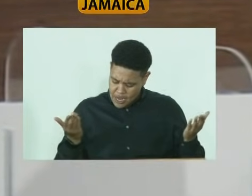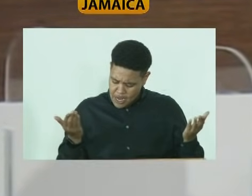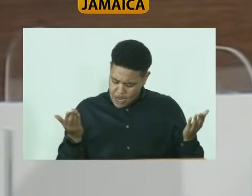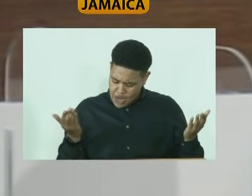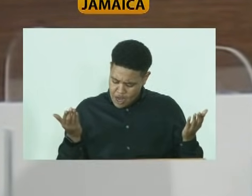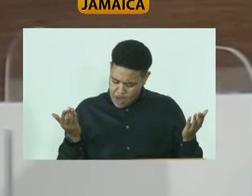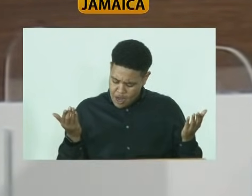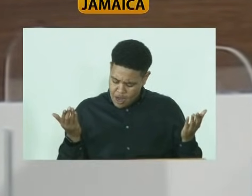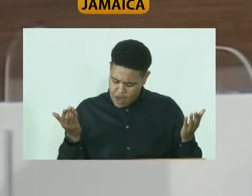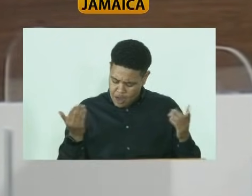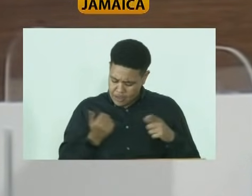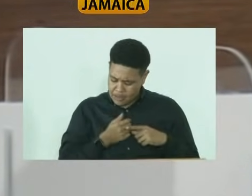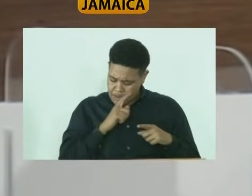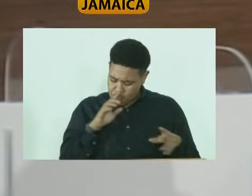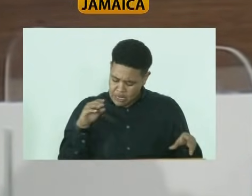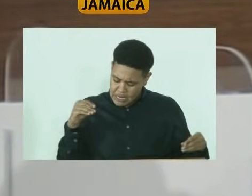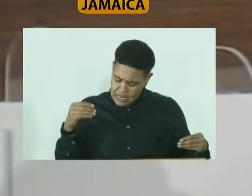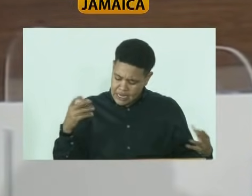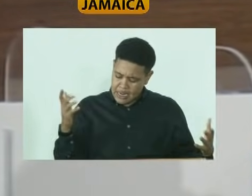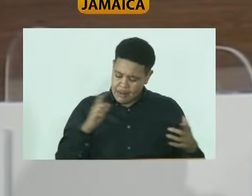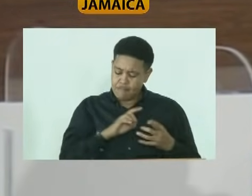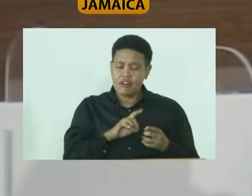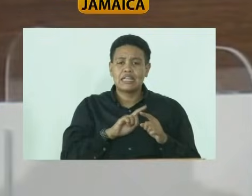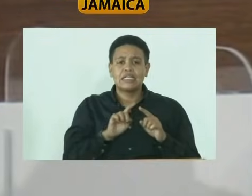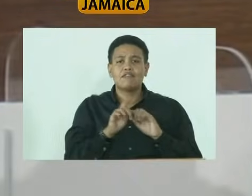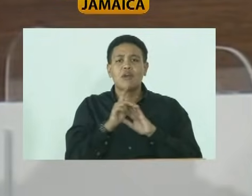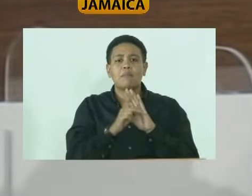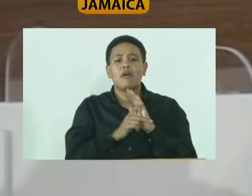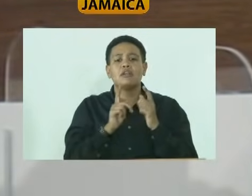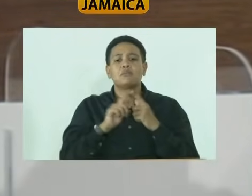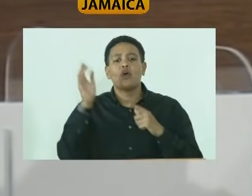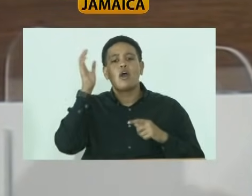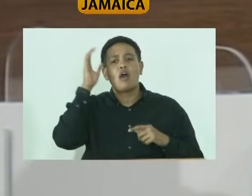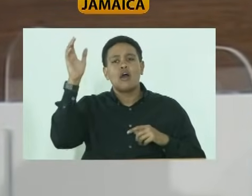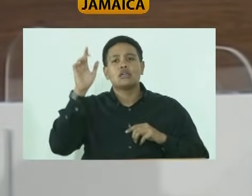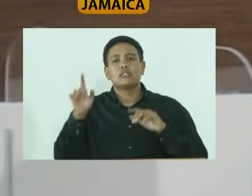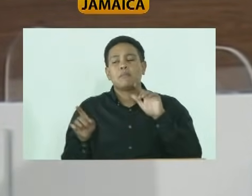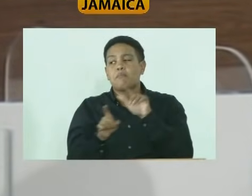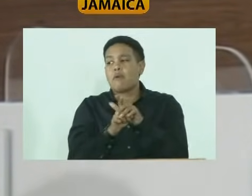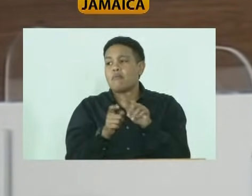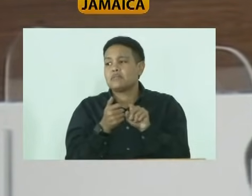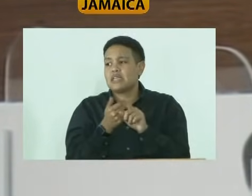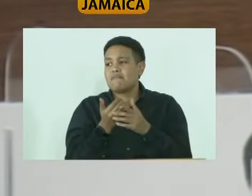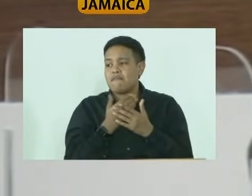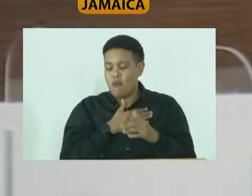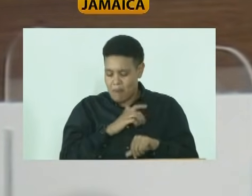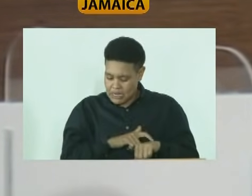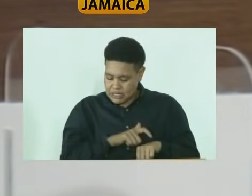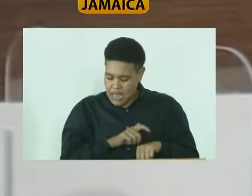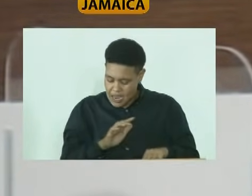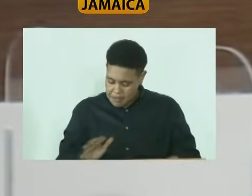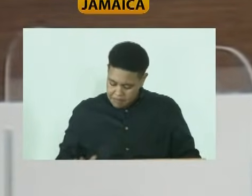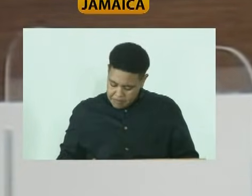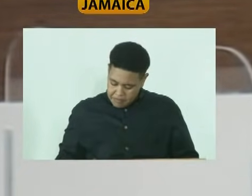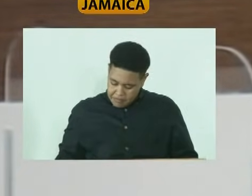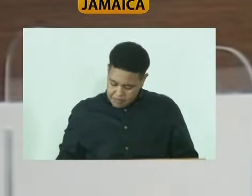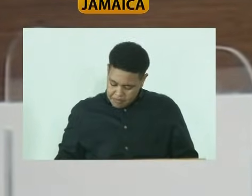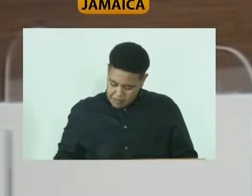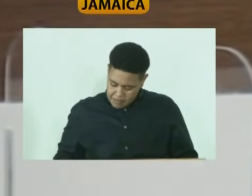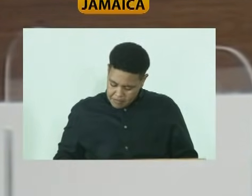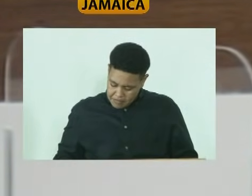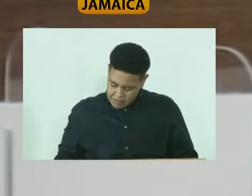is delivering on policies and concepts that came up before my time. I want to make mention